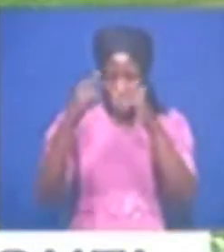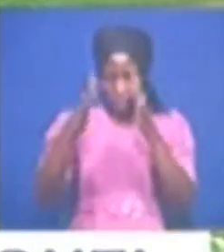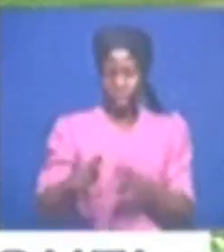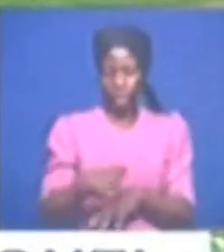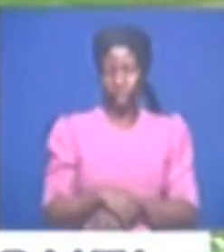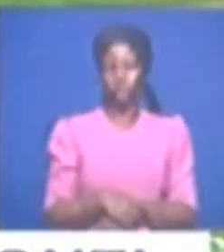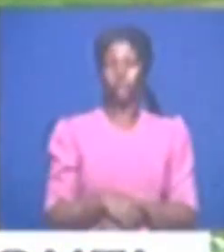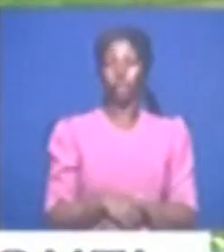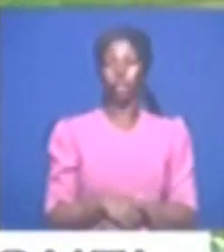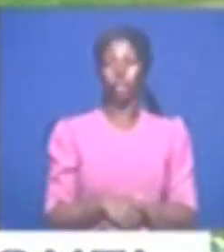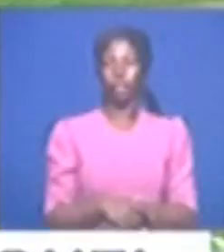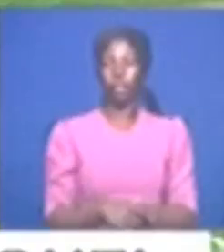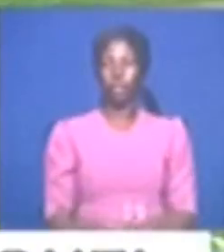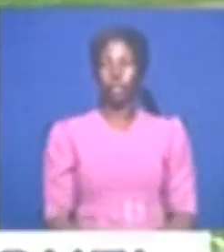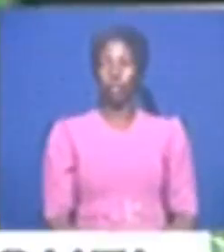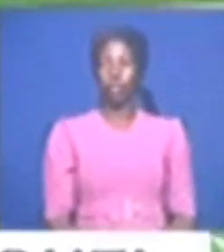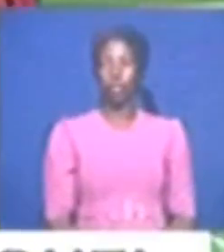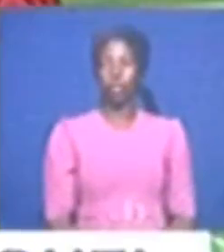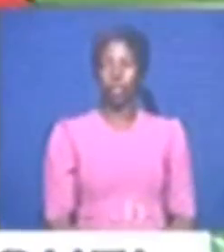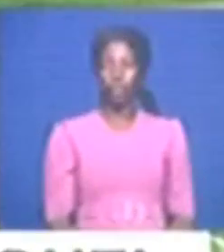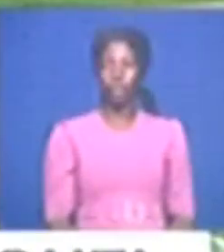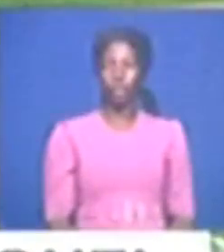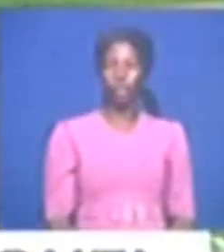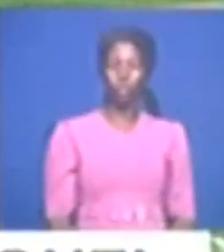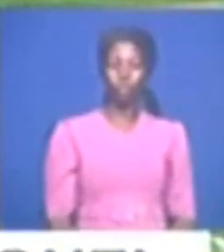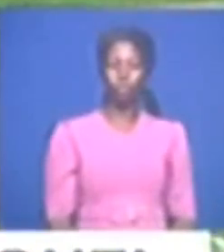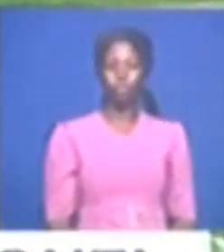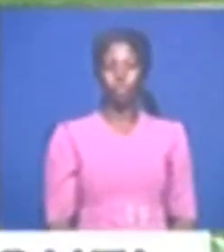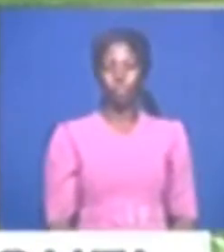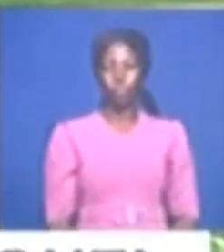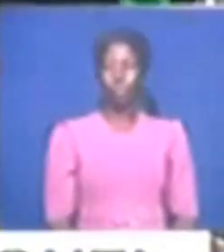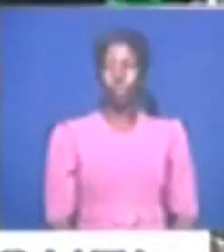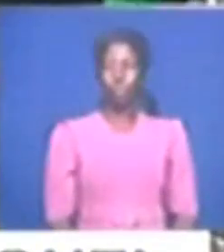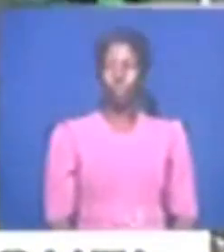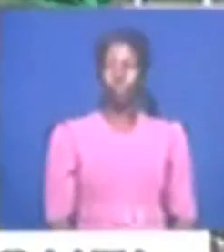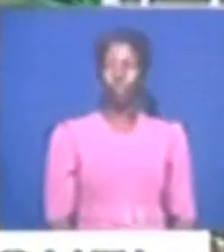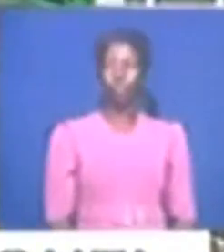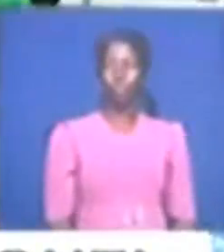It's Boro against Manyika and Boro puts it in the net.